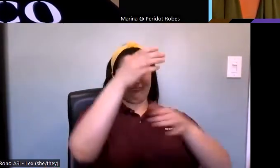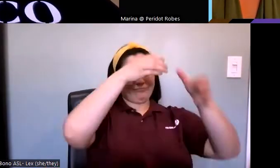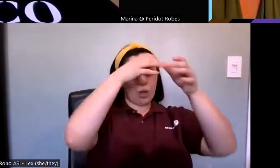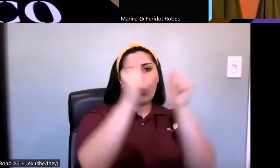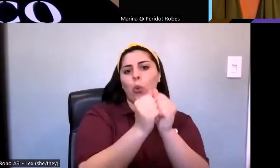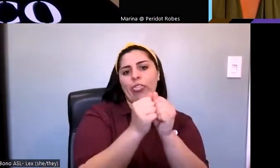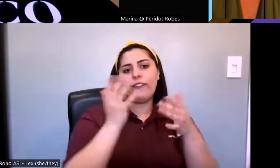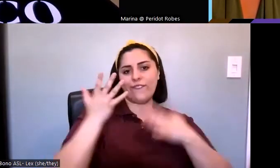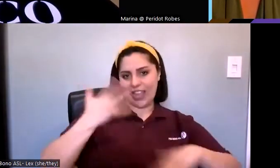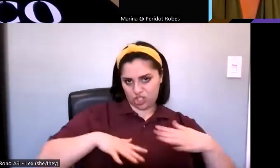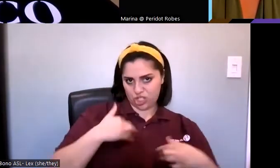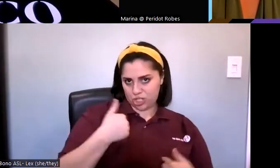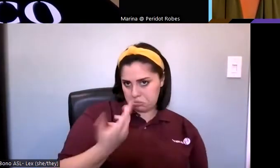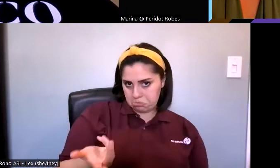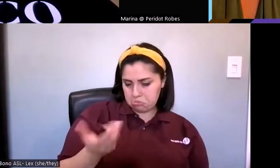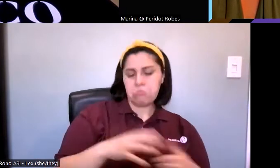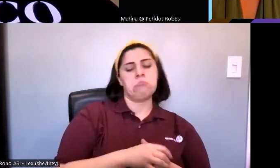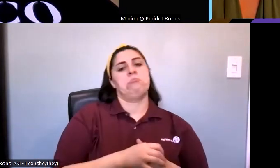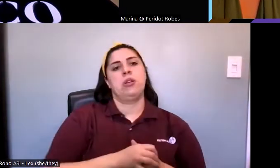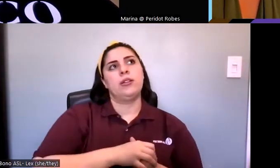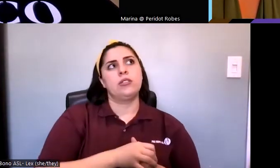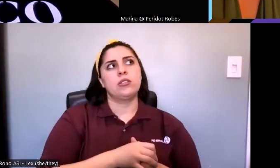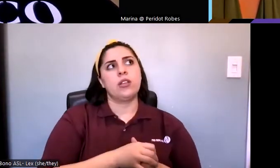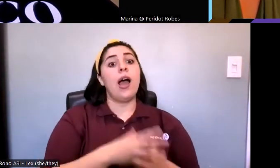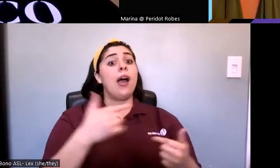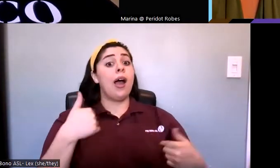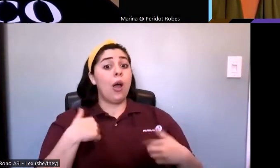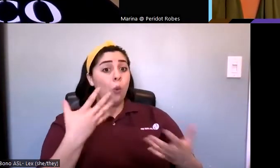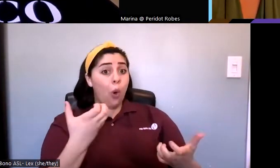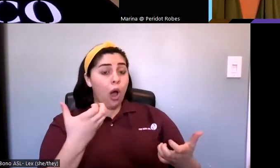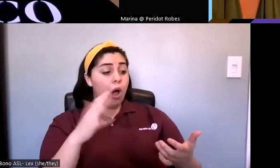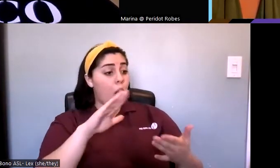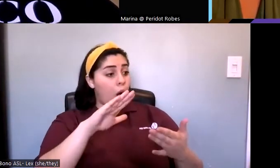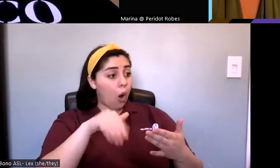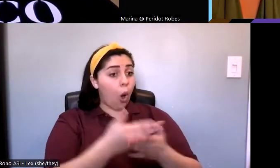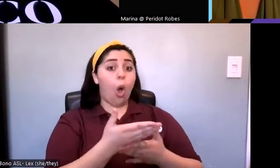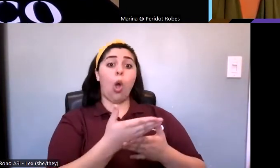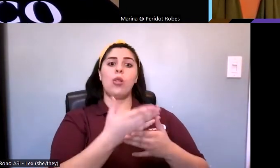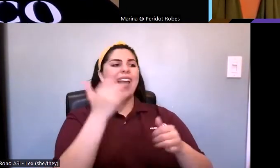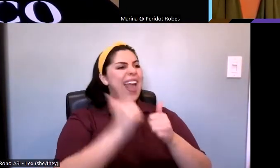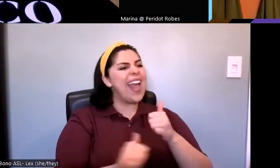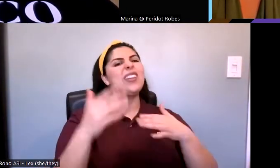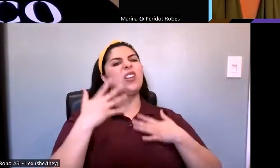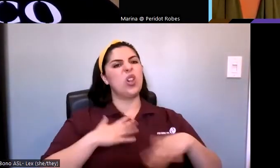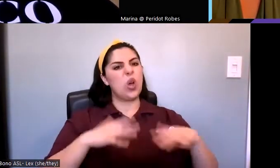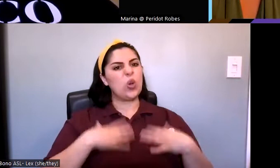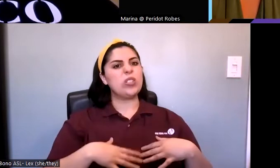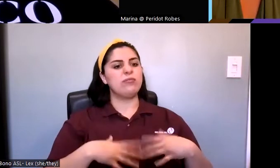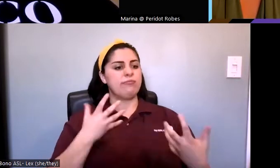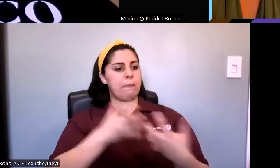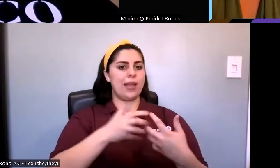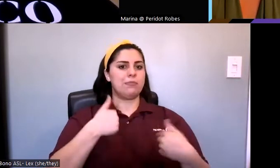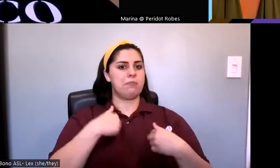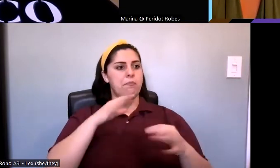in any one article of clothing to fit me perfectly and be high quality and last me a really long time, it would be